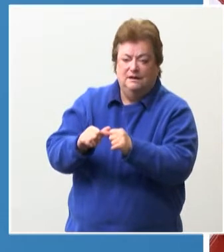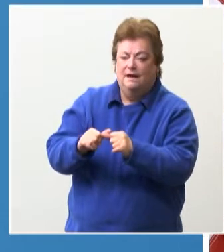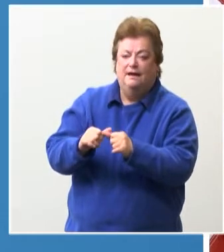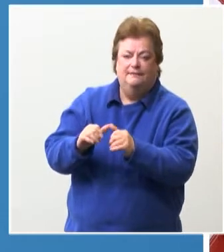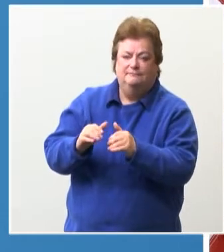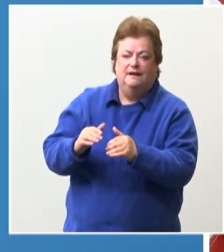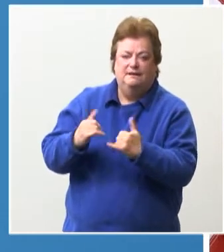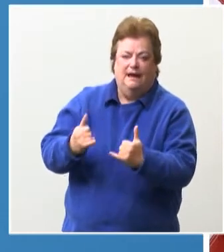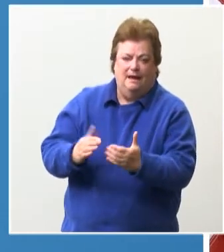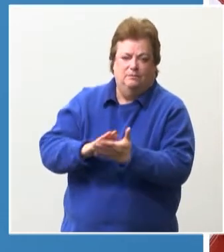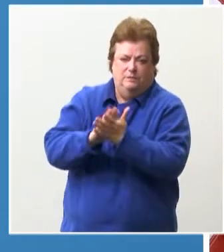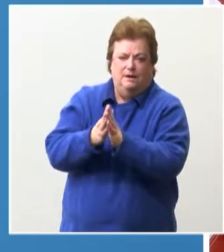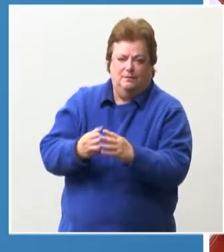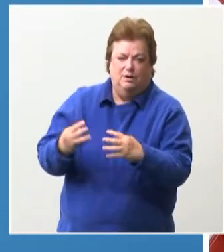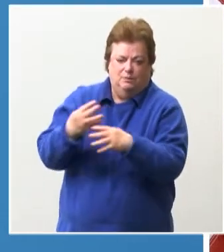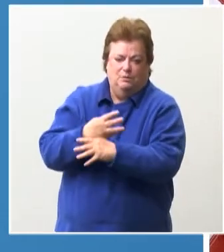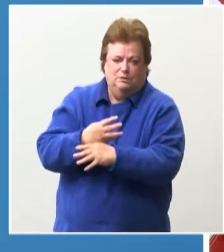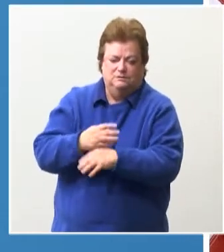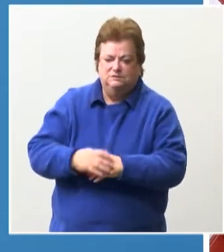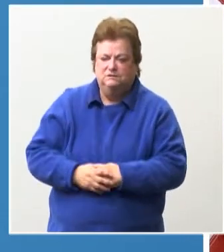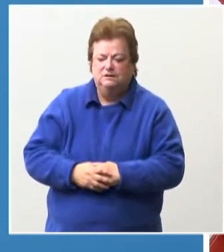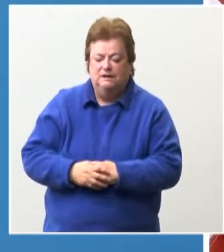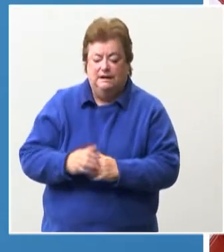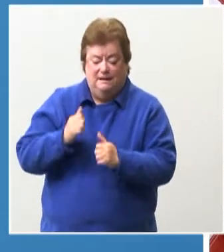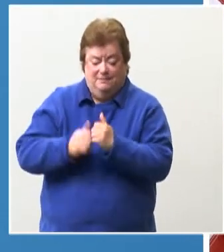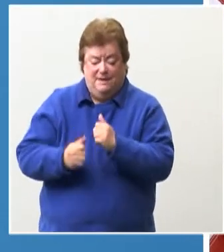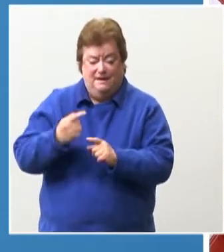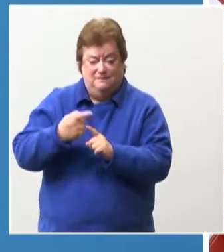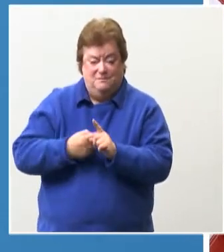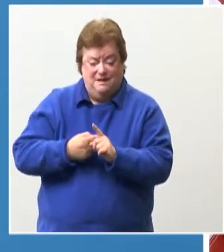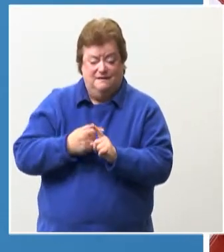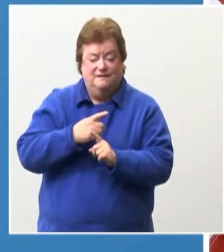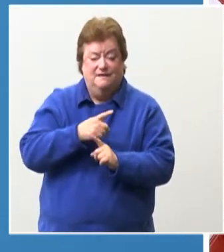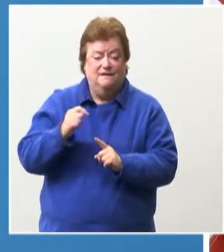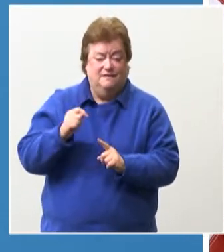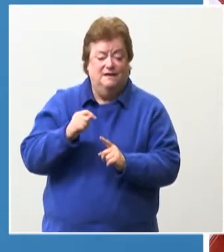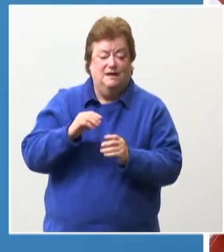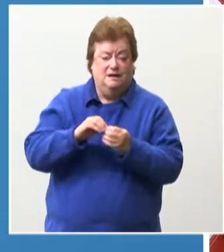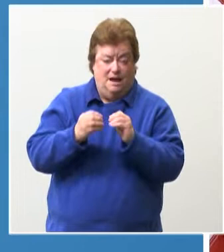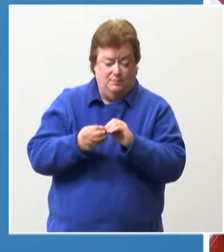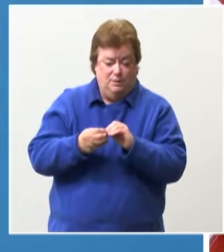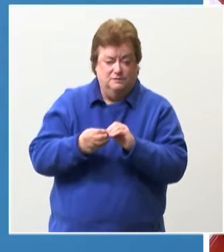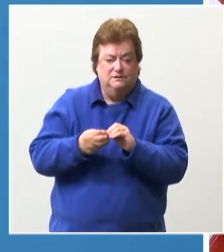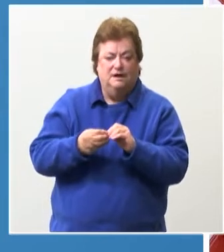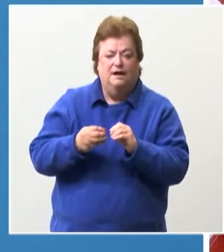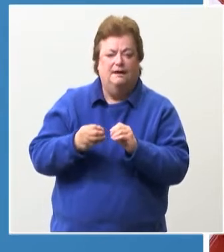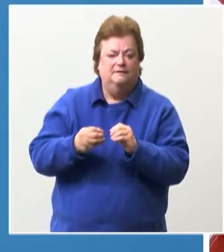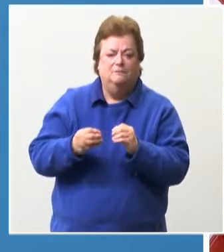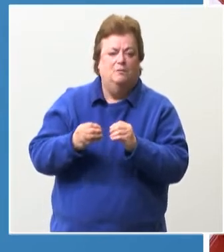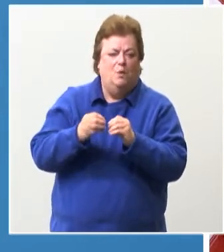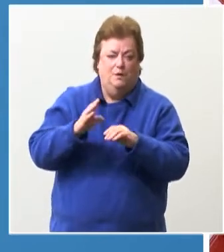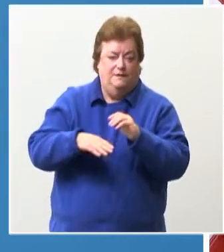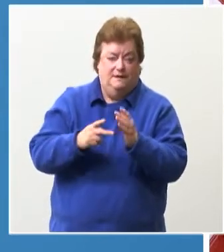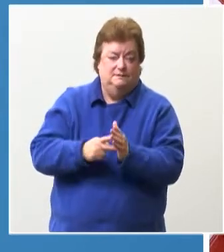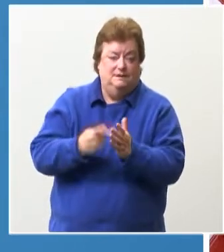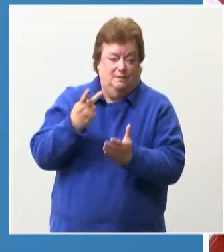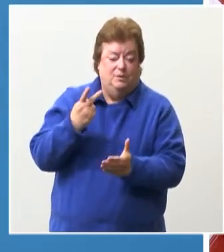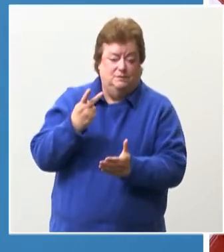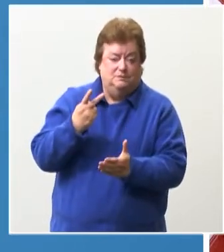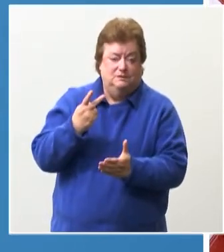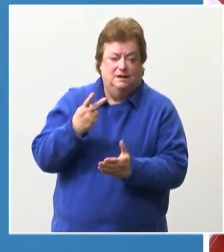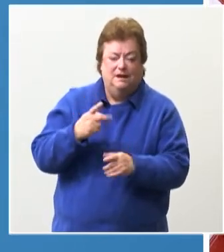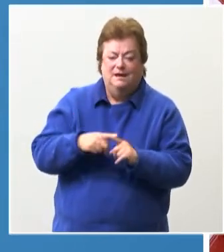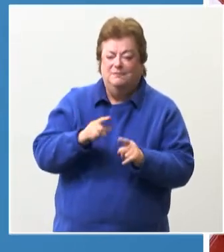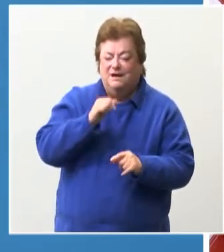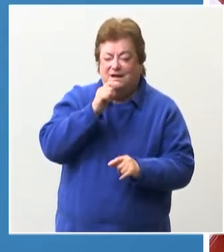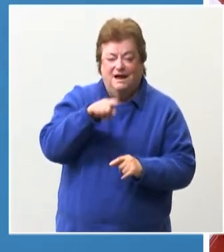intensified. In the past month, the number of COVID cases at our hospitals has more than doubled. But it's not just